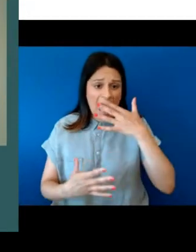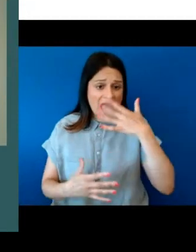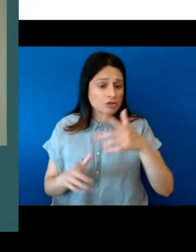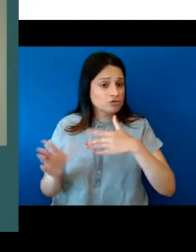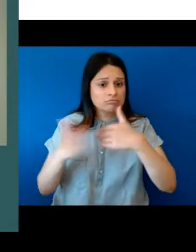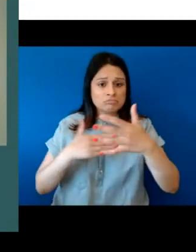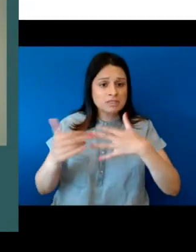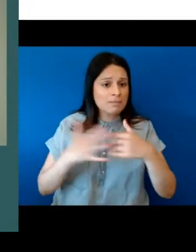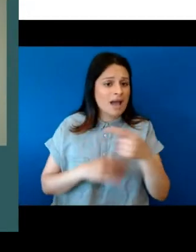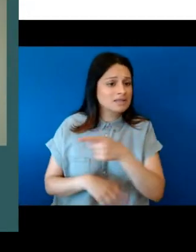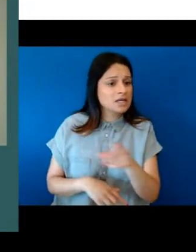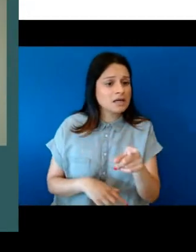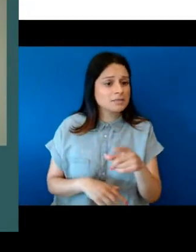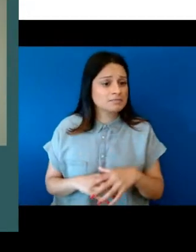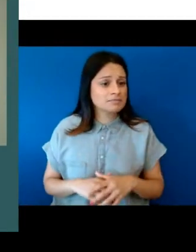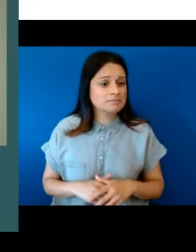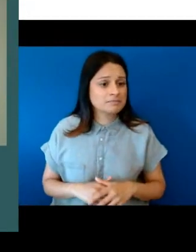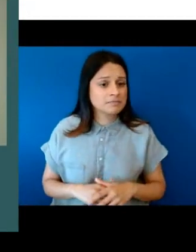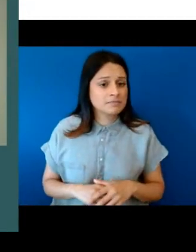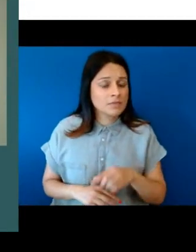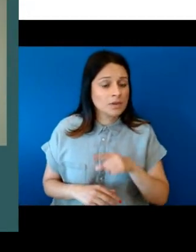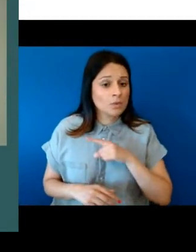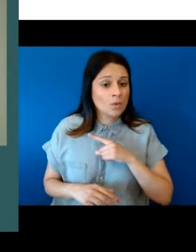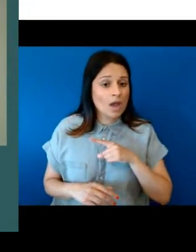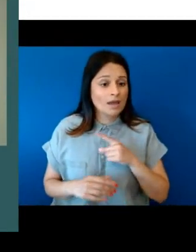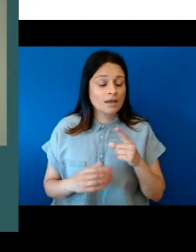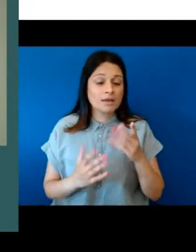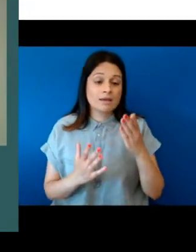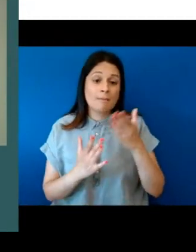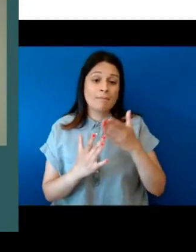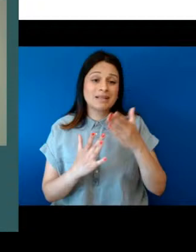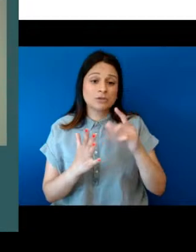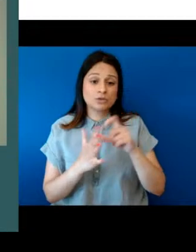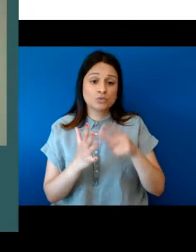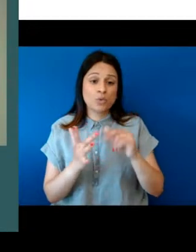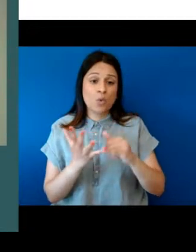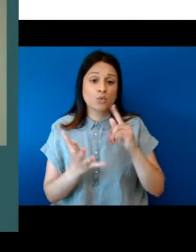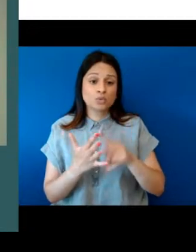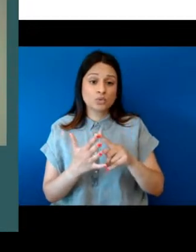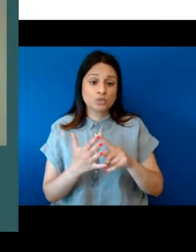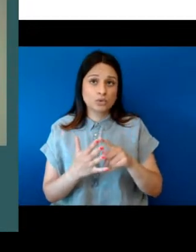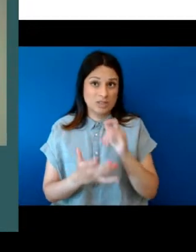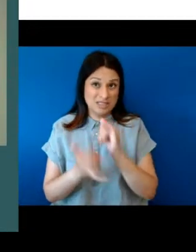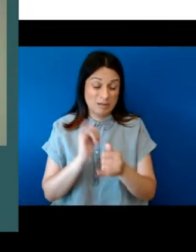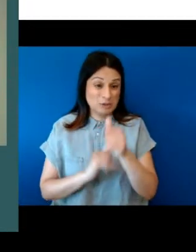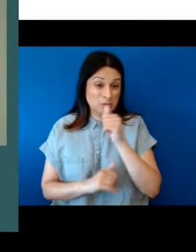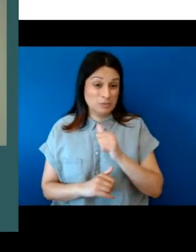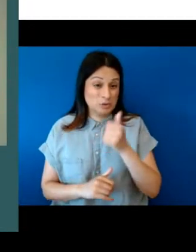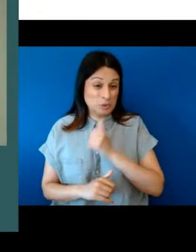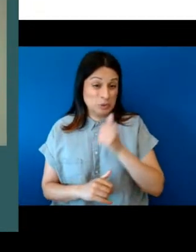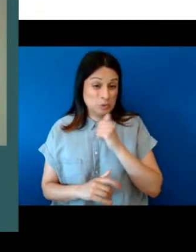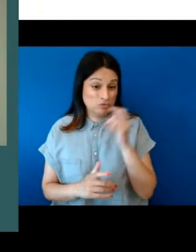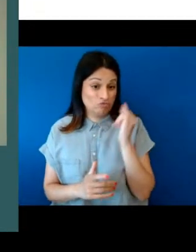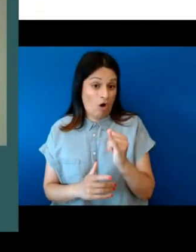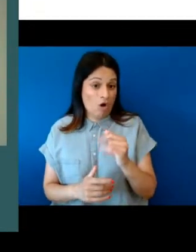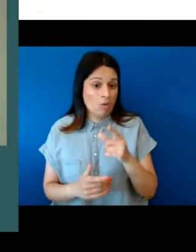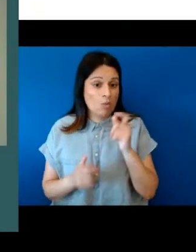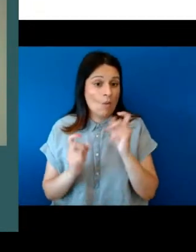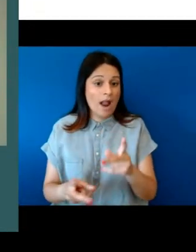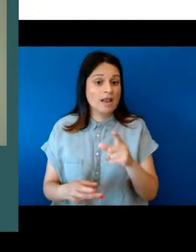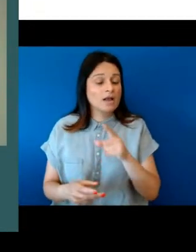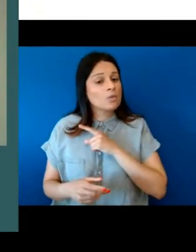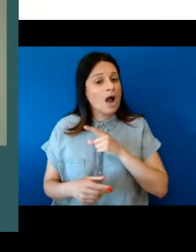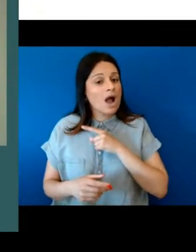that meter dose inhalers are typically used incorrectly. So a lot of our patients will see them shaking their